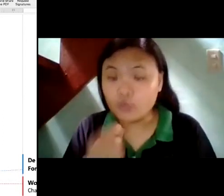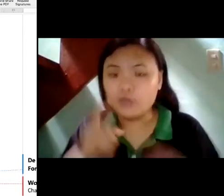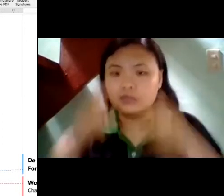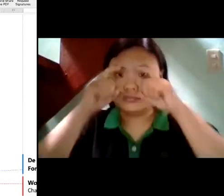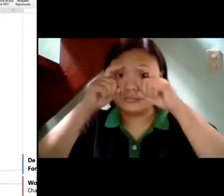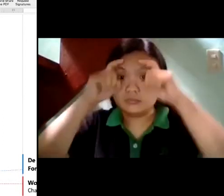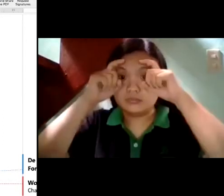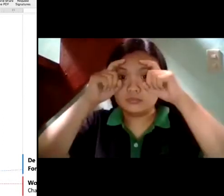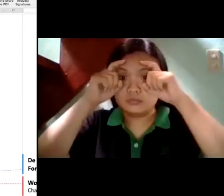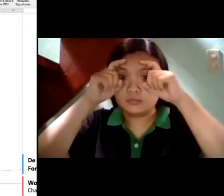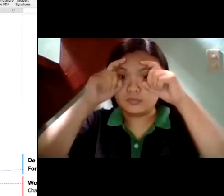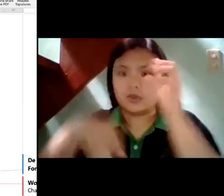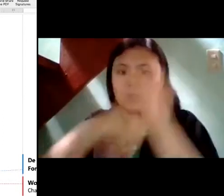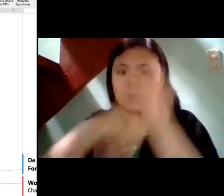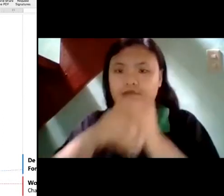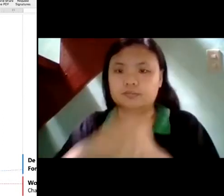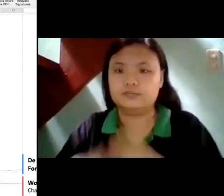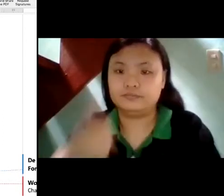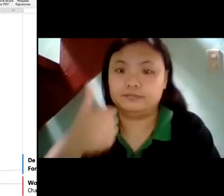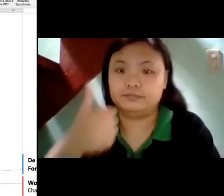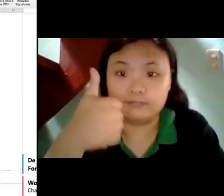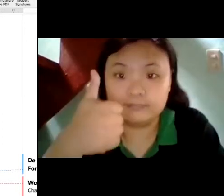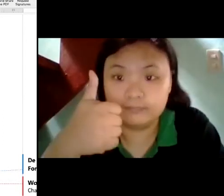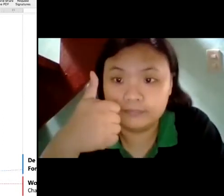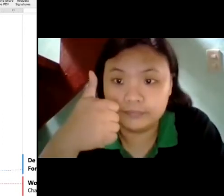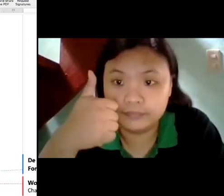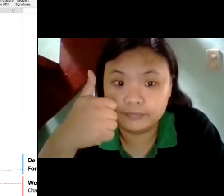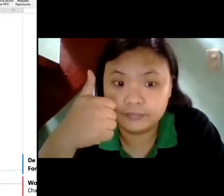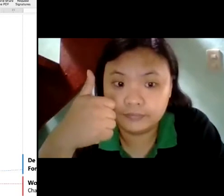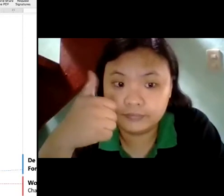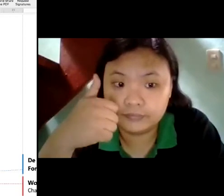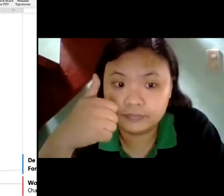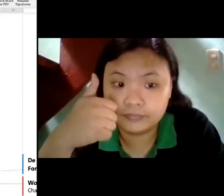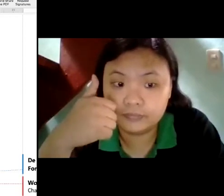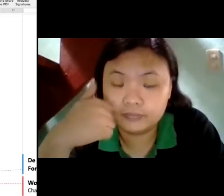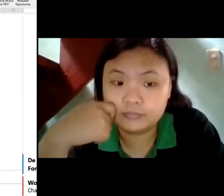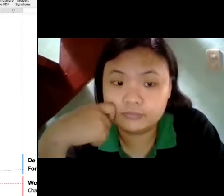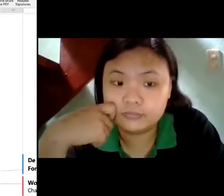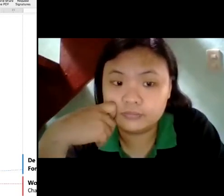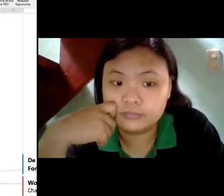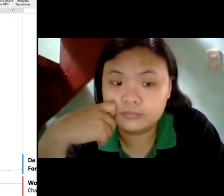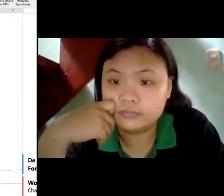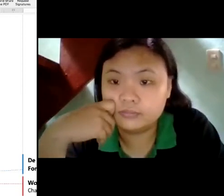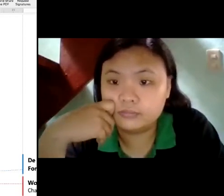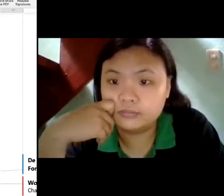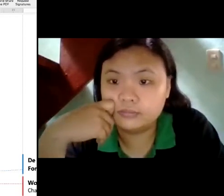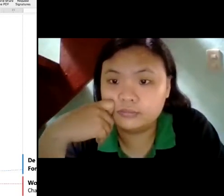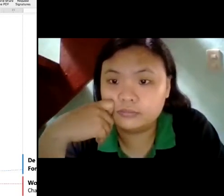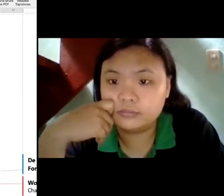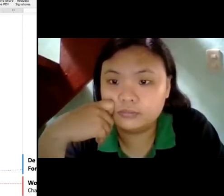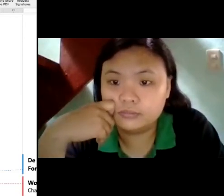last picture. Mhm. Who Okay. with eyebrows up. Okay. Okay.